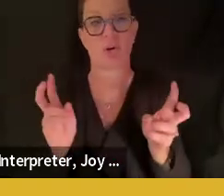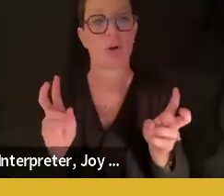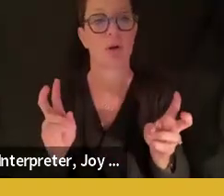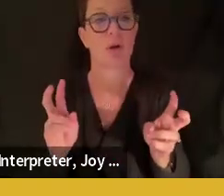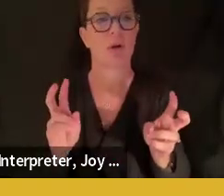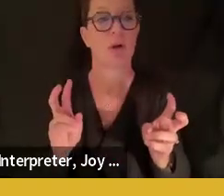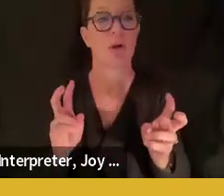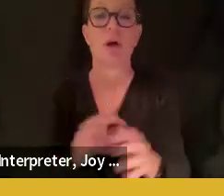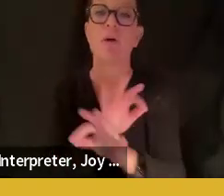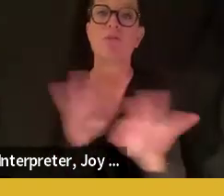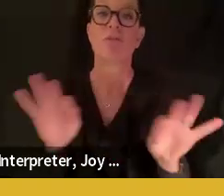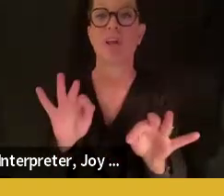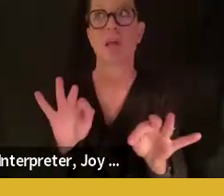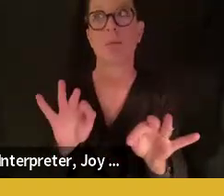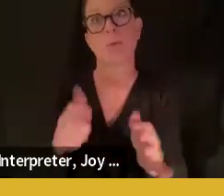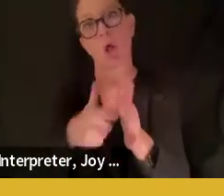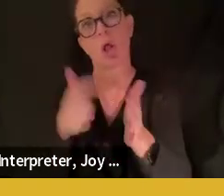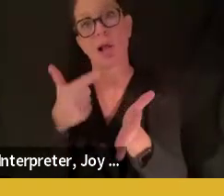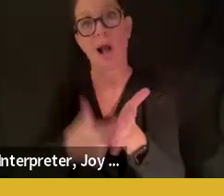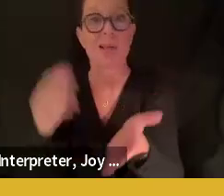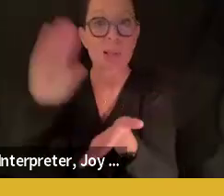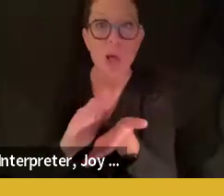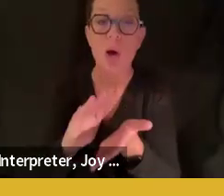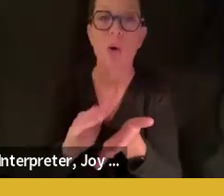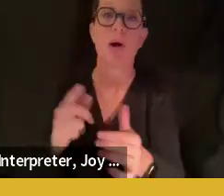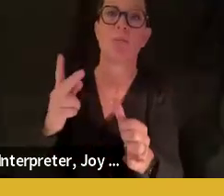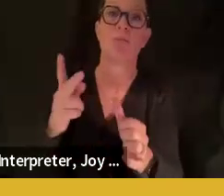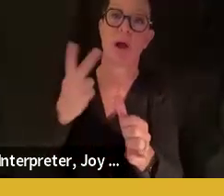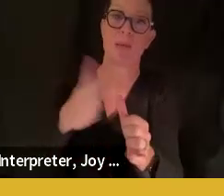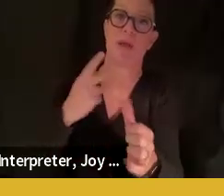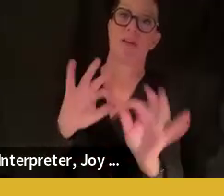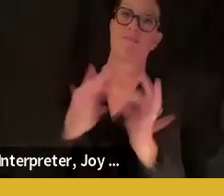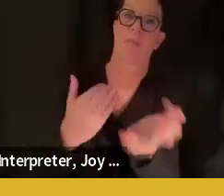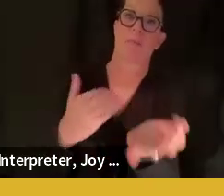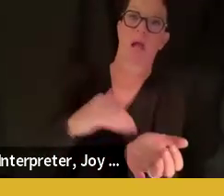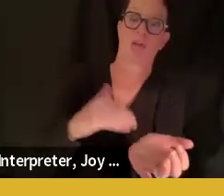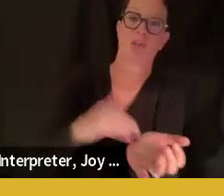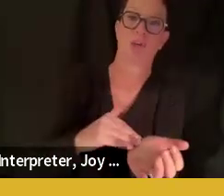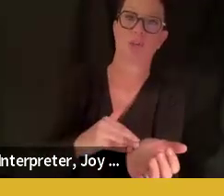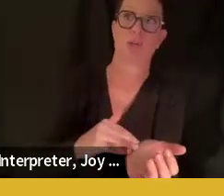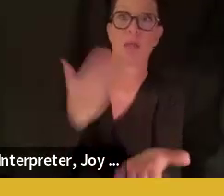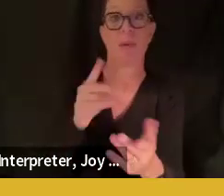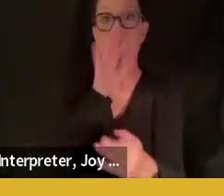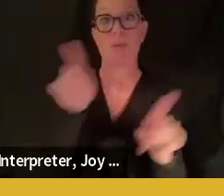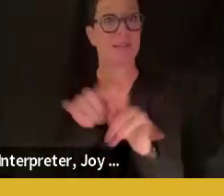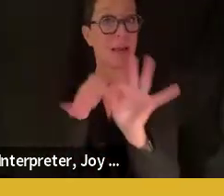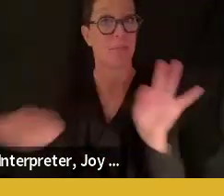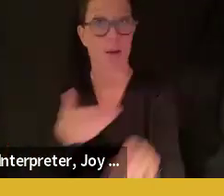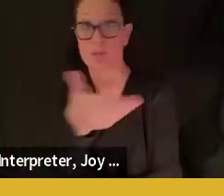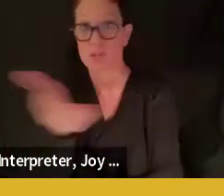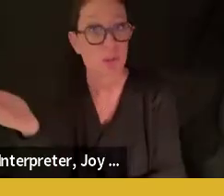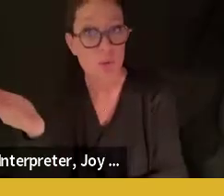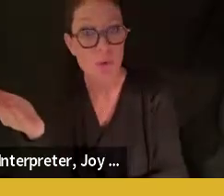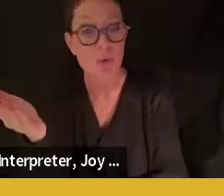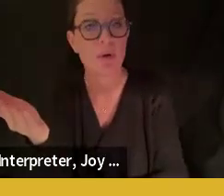have free, low cost primary care providers that may even speak your language. We will go